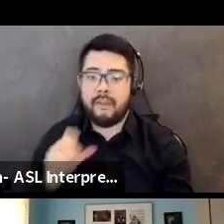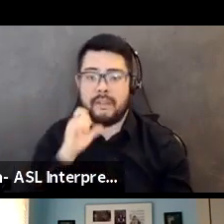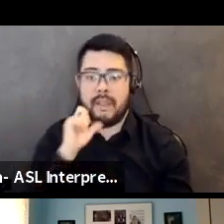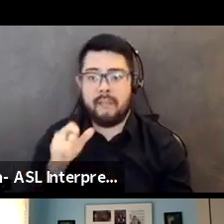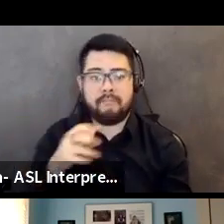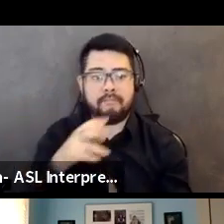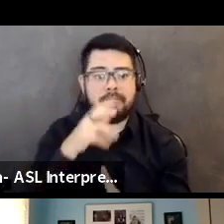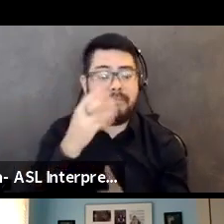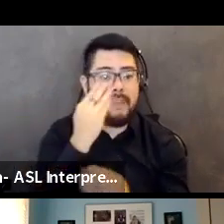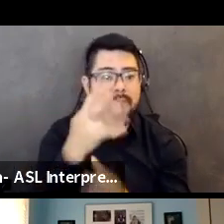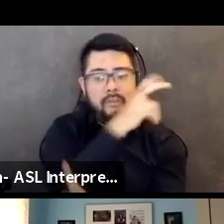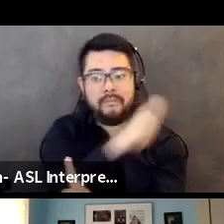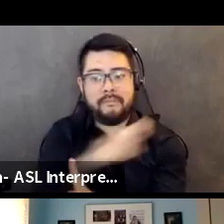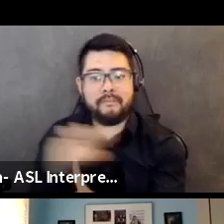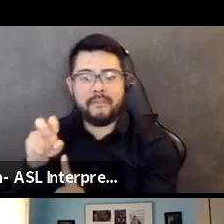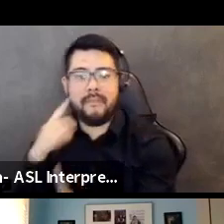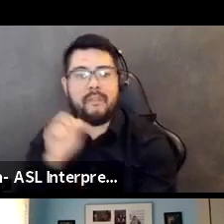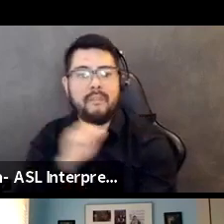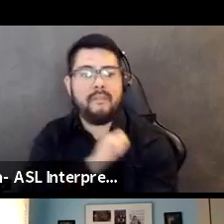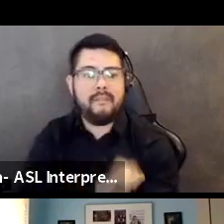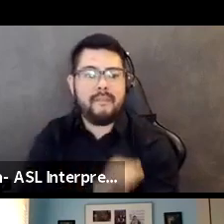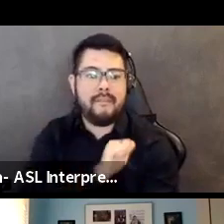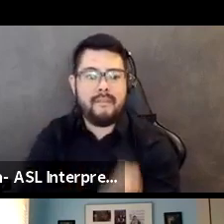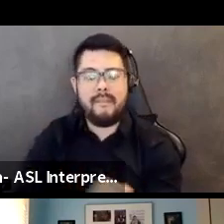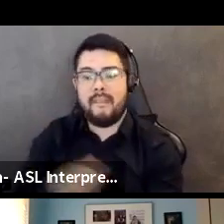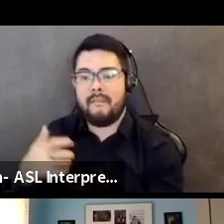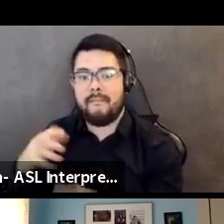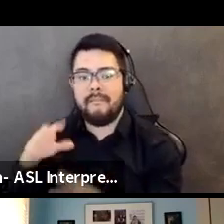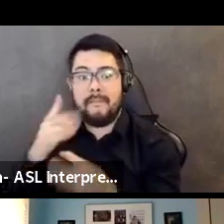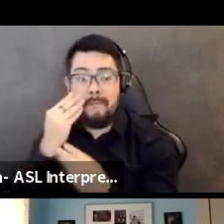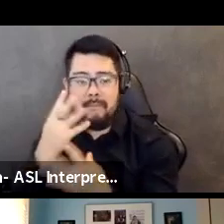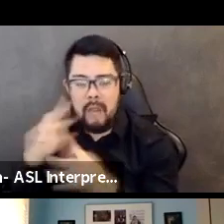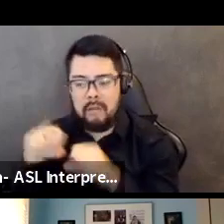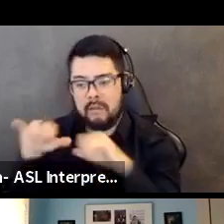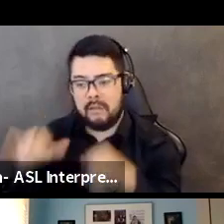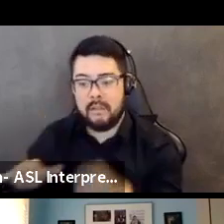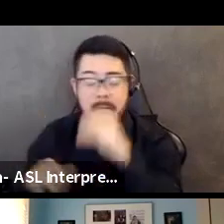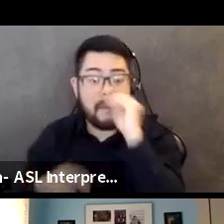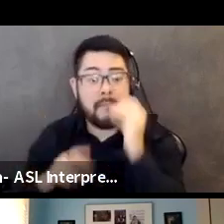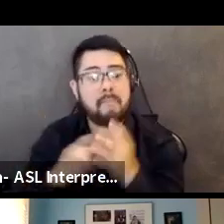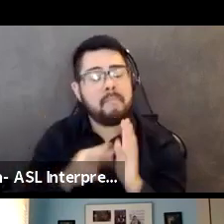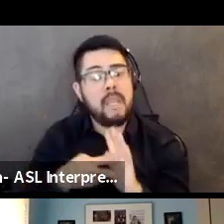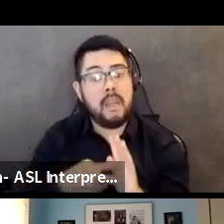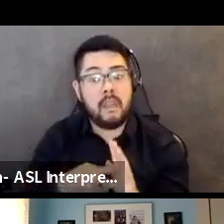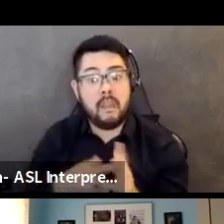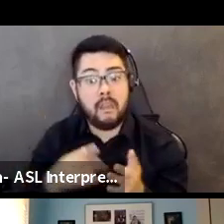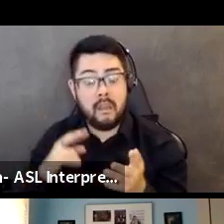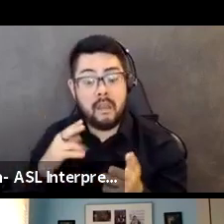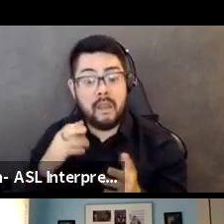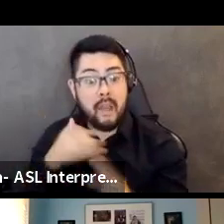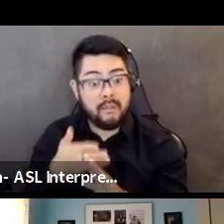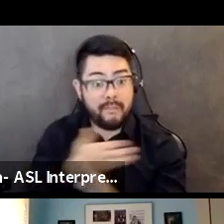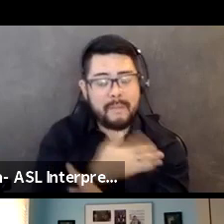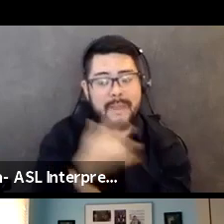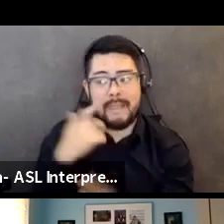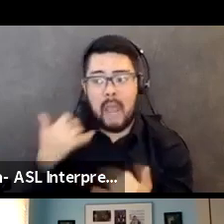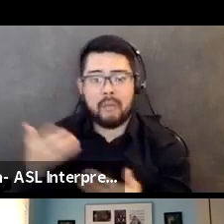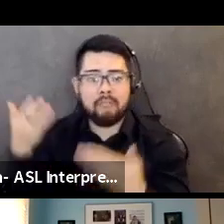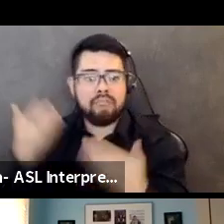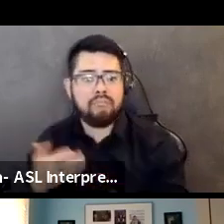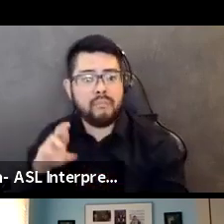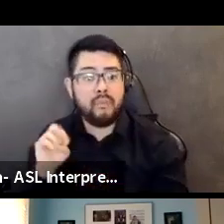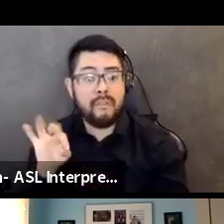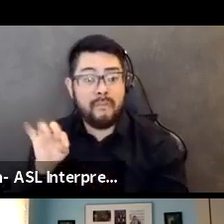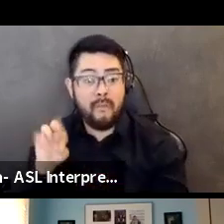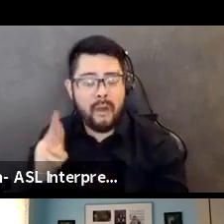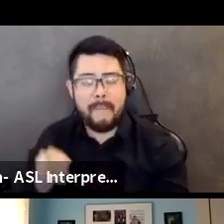on students into the gang database what that leads me to ask is was that being done prior since now it's a reform every time